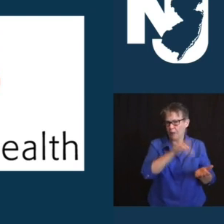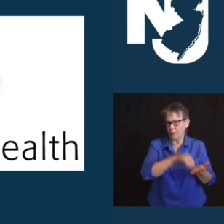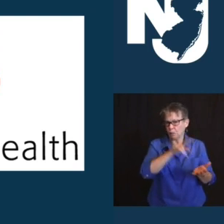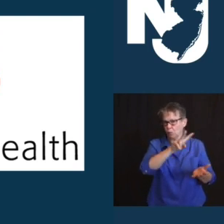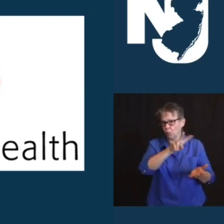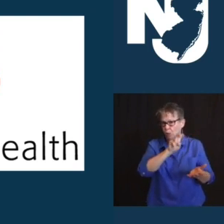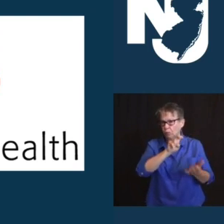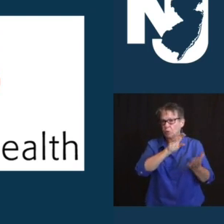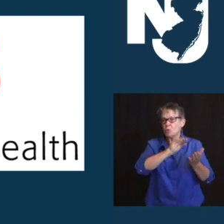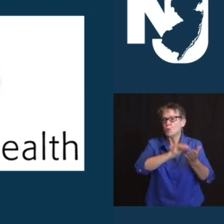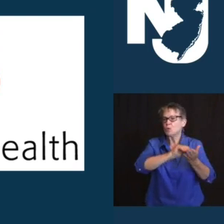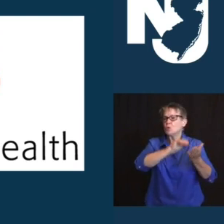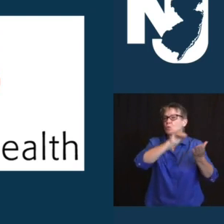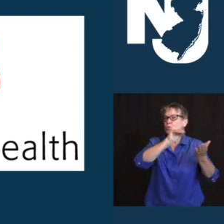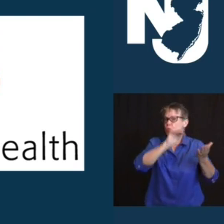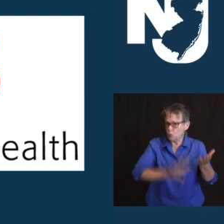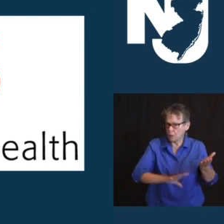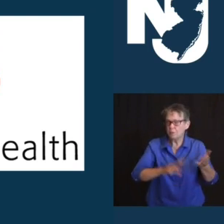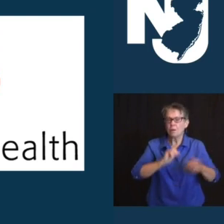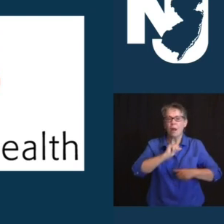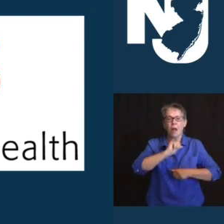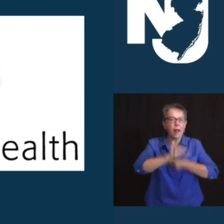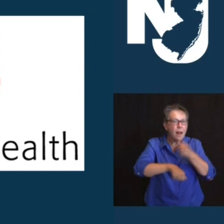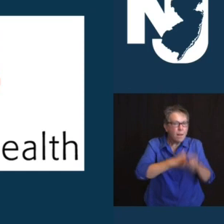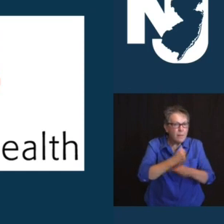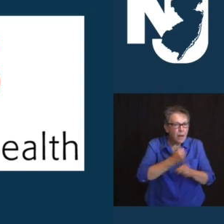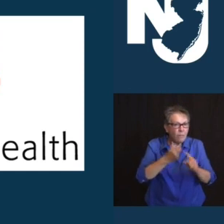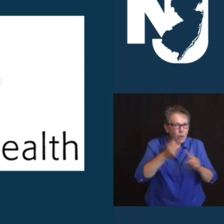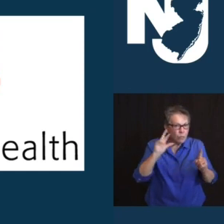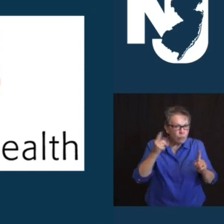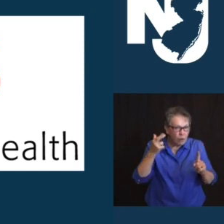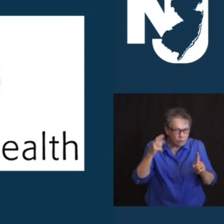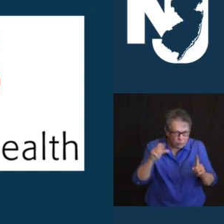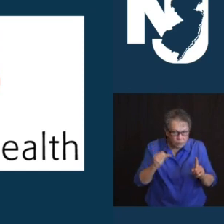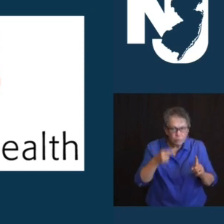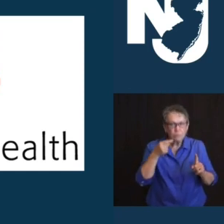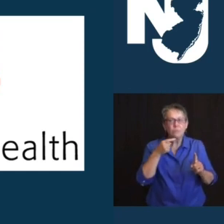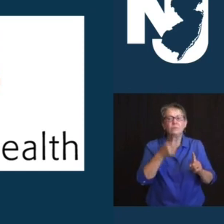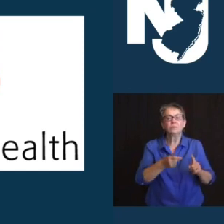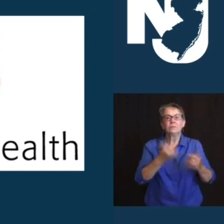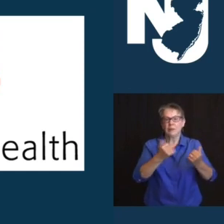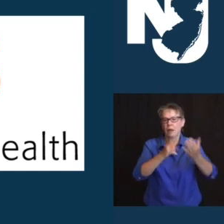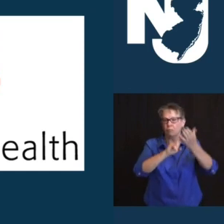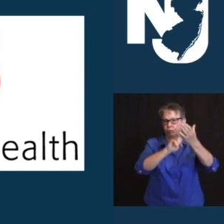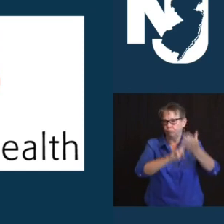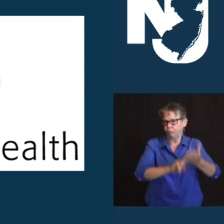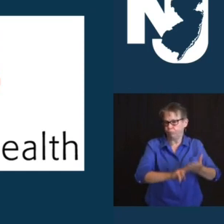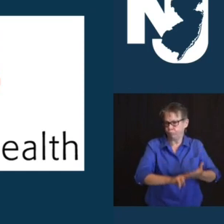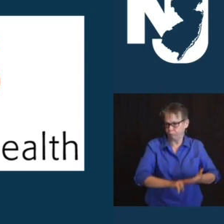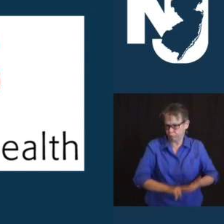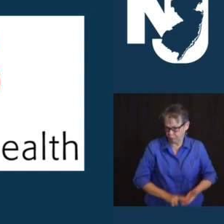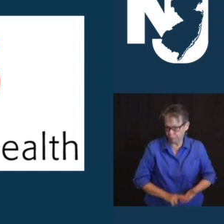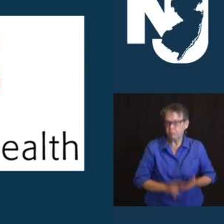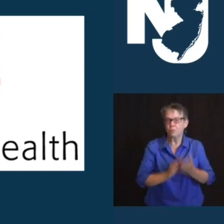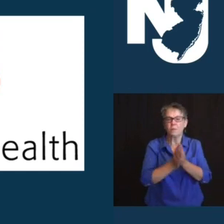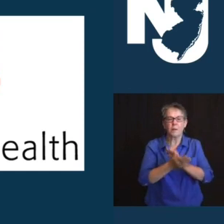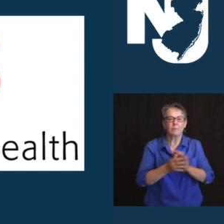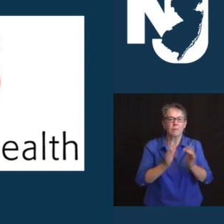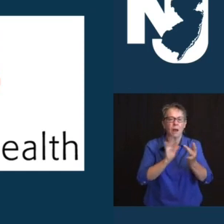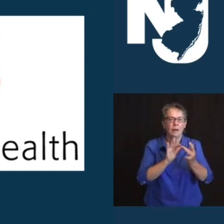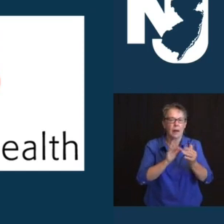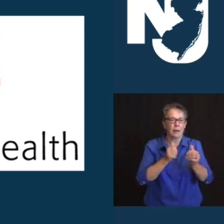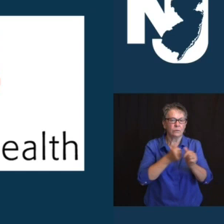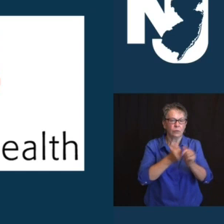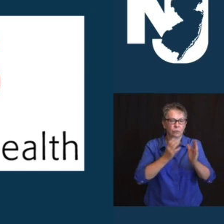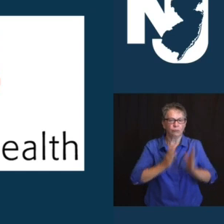tracers. More than 230 are currently being onboarded, adding to the ranks of the 900 who have been working through